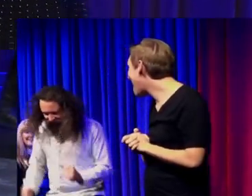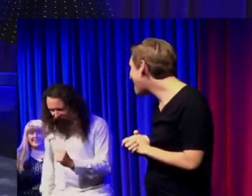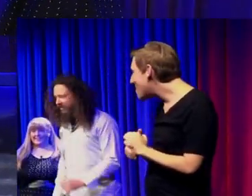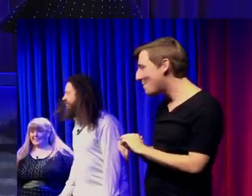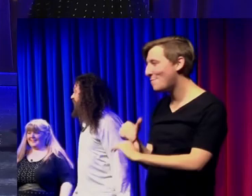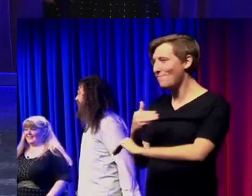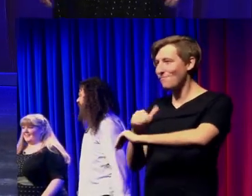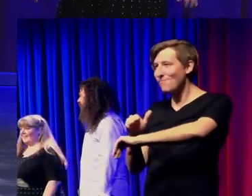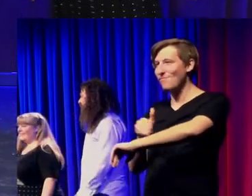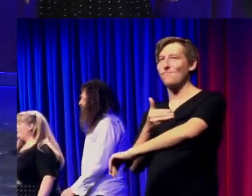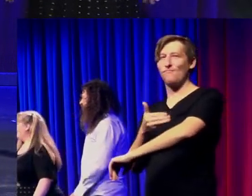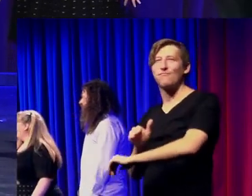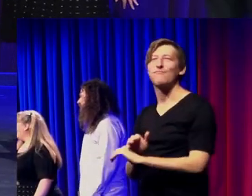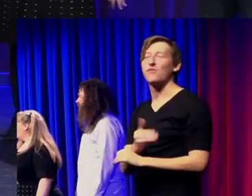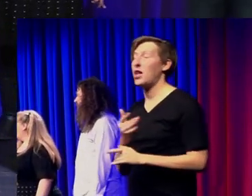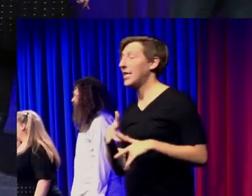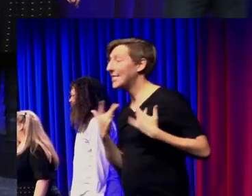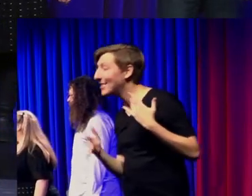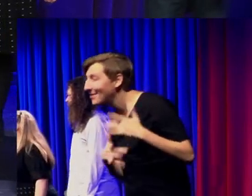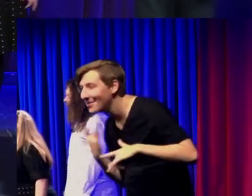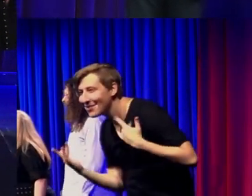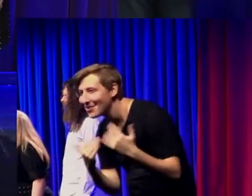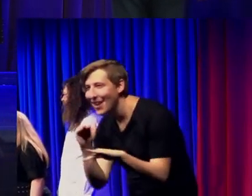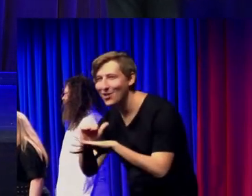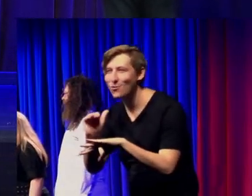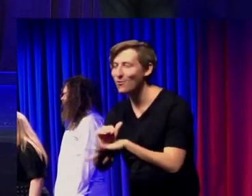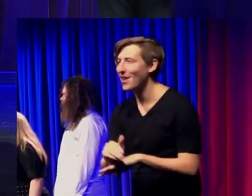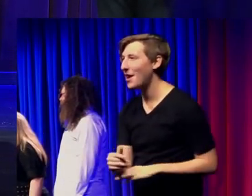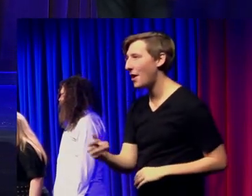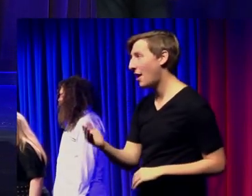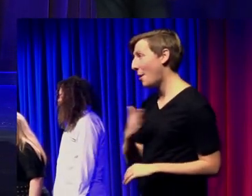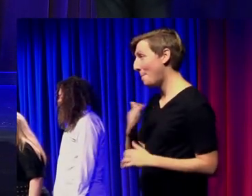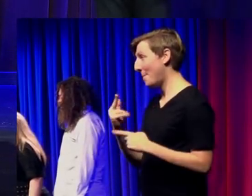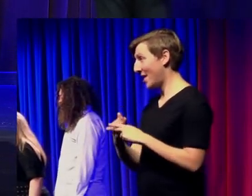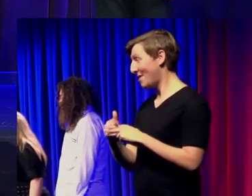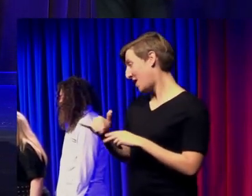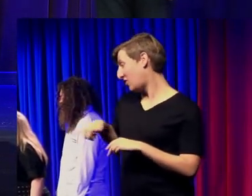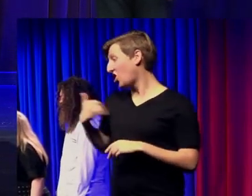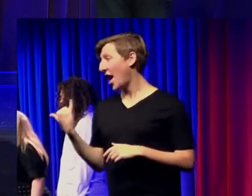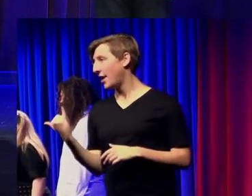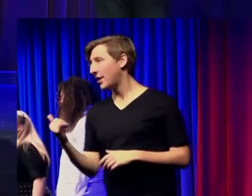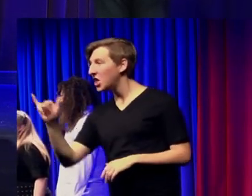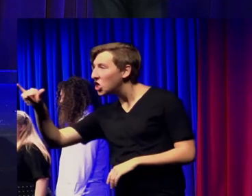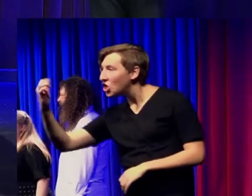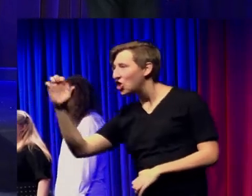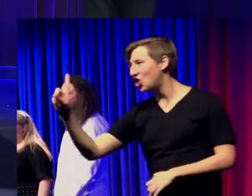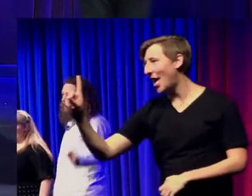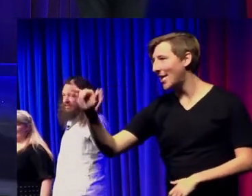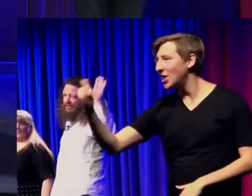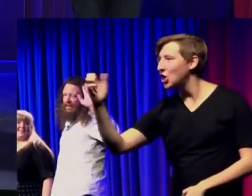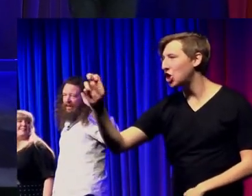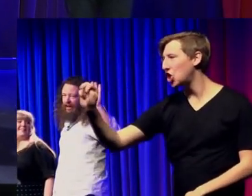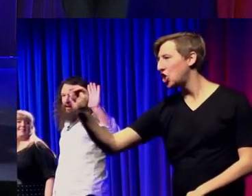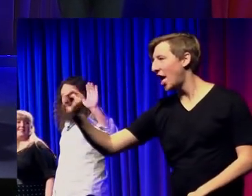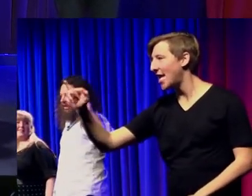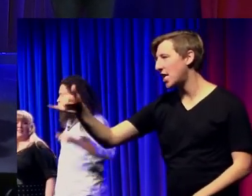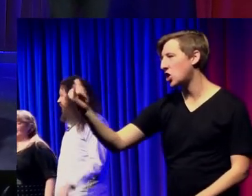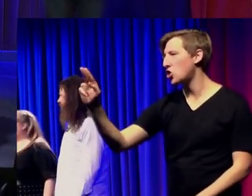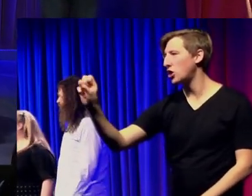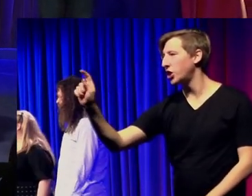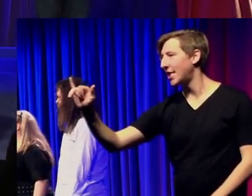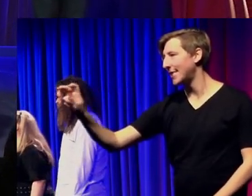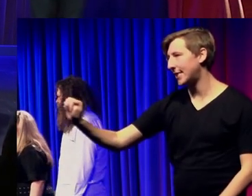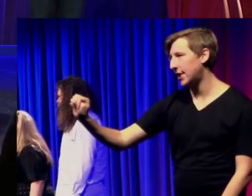Oh my gosh, we are so excited to play for you and to perform for you. My name is Jay. What's your name? Jed. Justin. Great, we